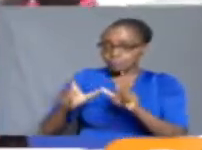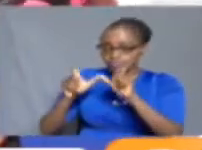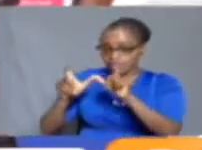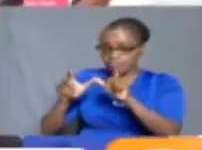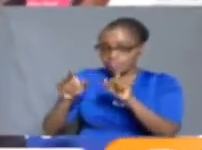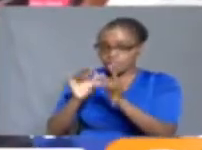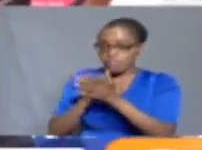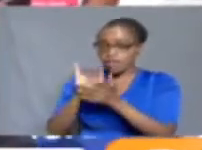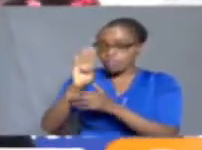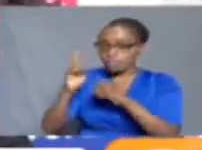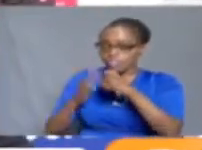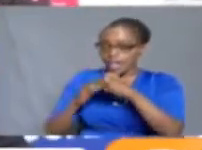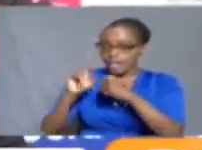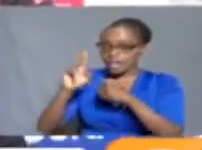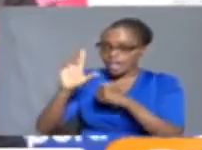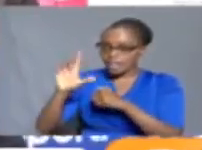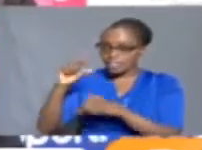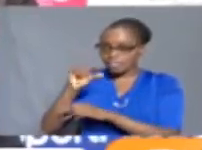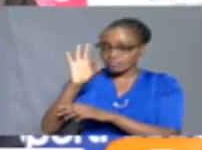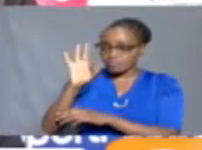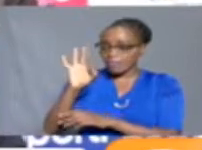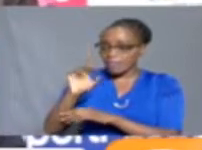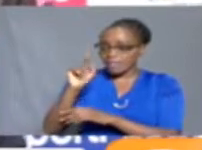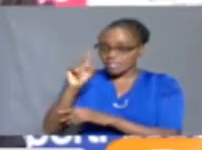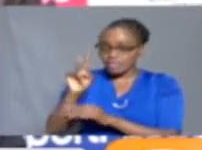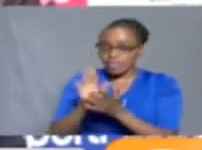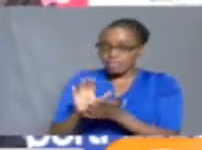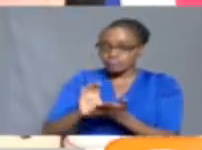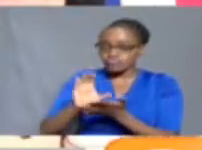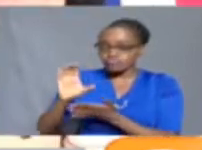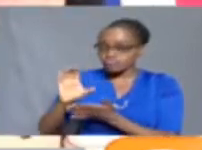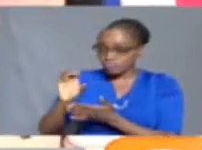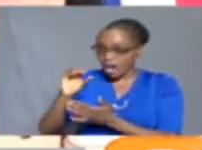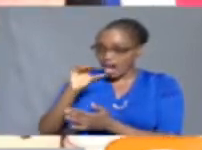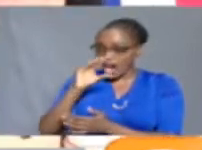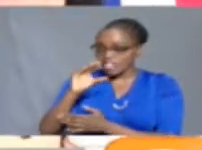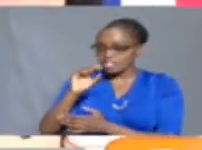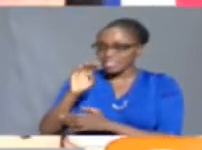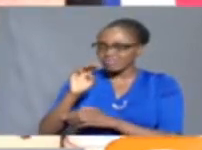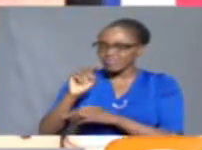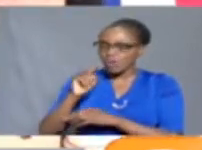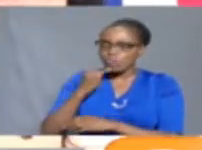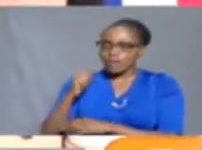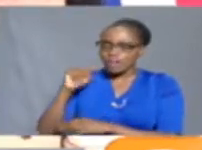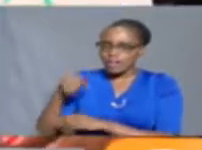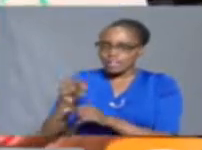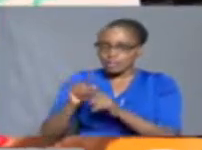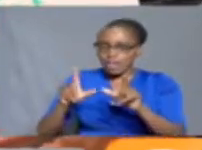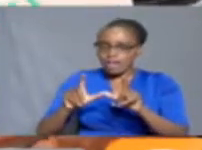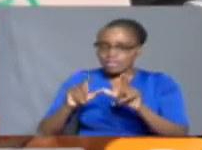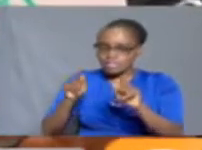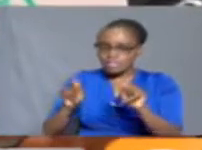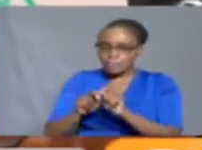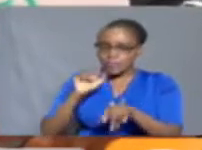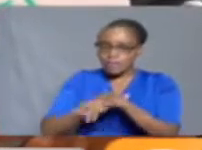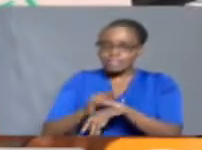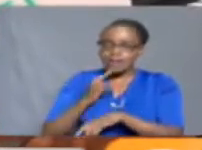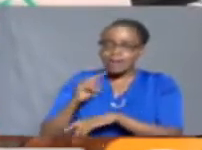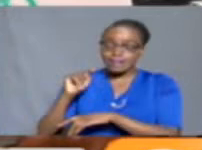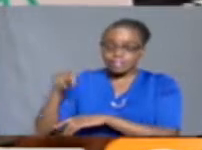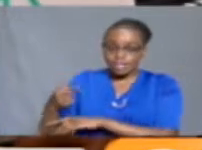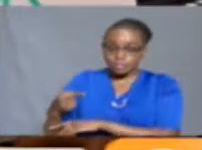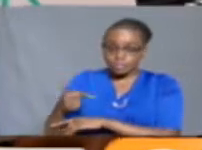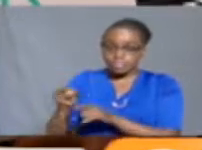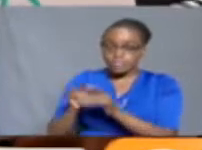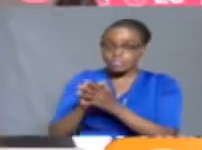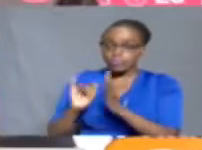a 49-inch LG smart TV, and a cash award of 100,000 Kenya shillings. His team also received another 100,000 shillings